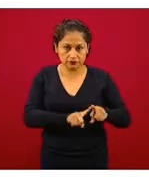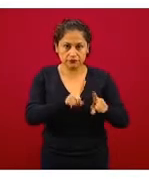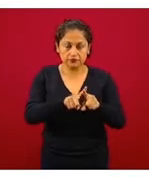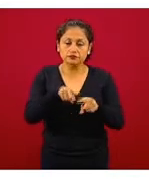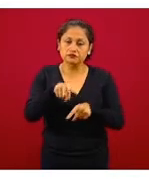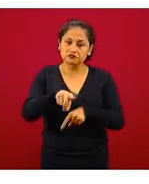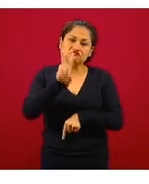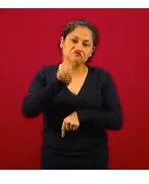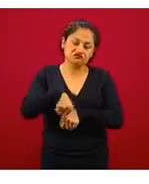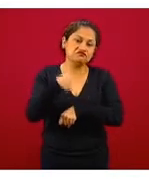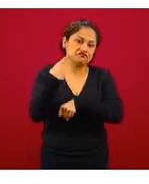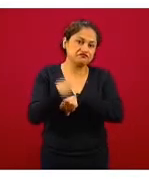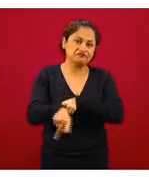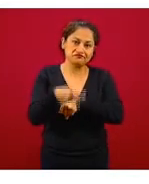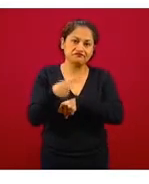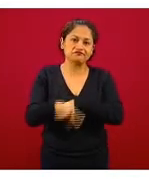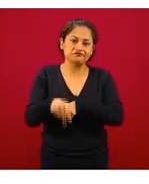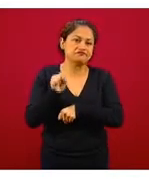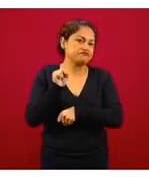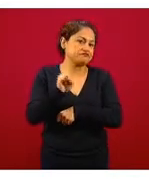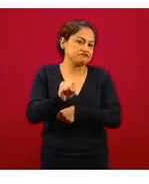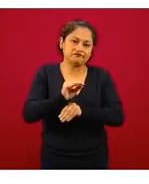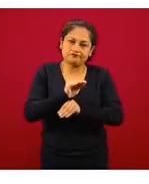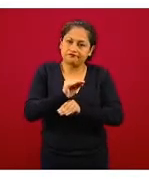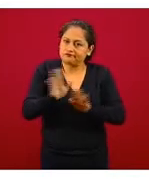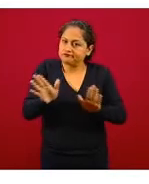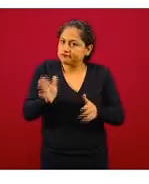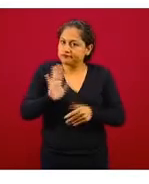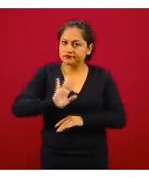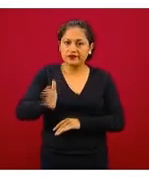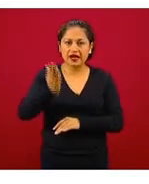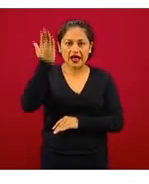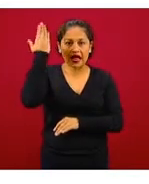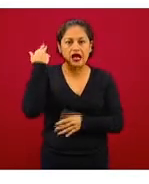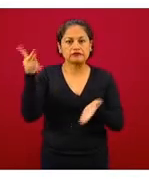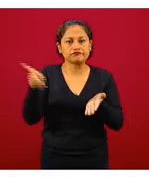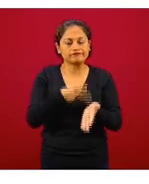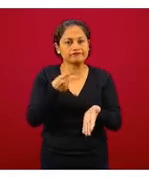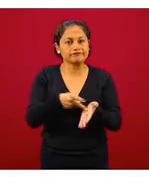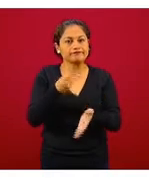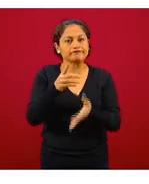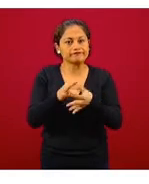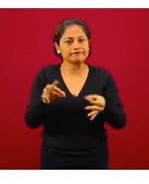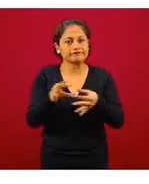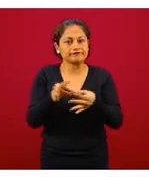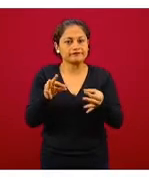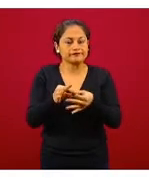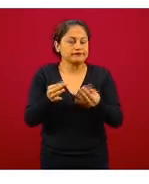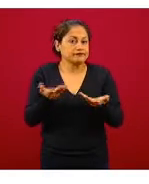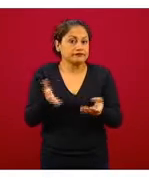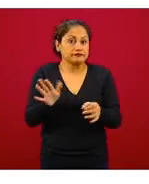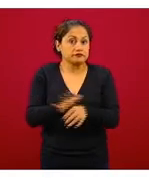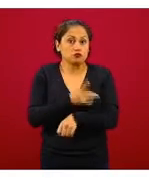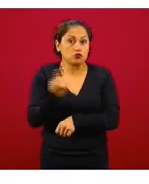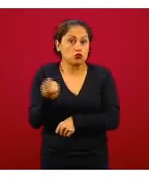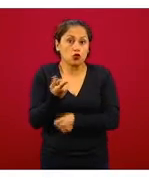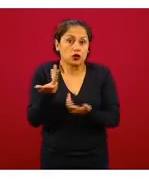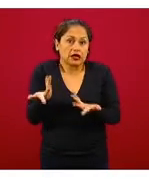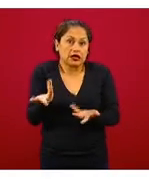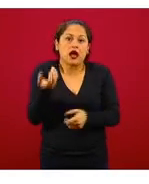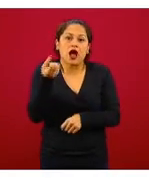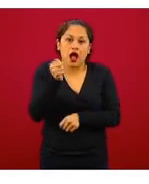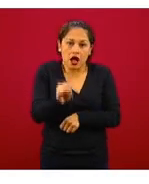This is the information on our healthcare professionals. And no one wanted COVID to